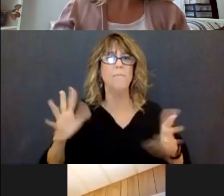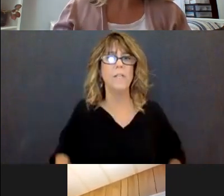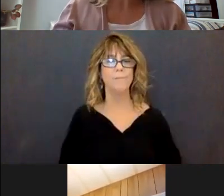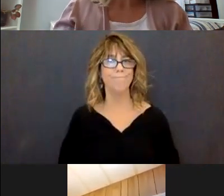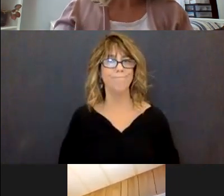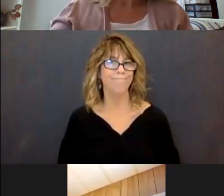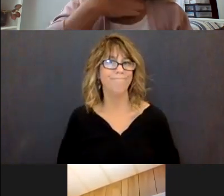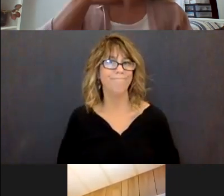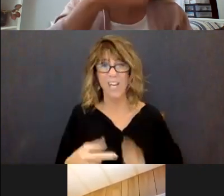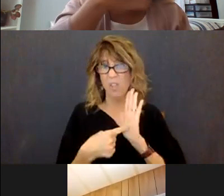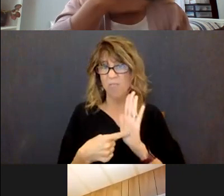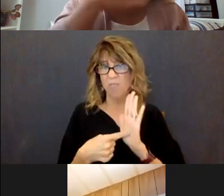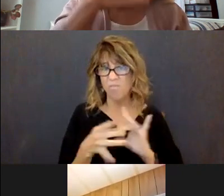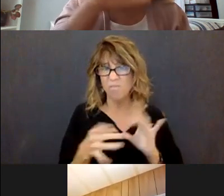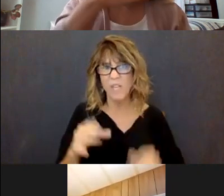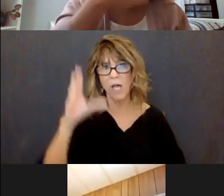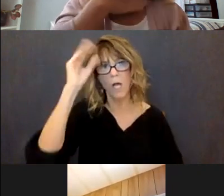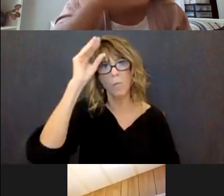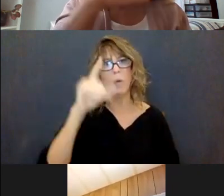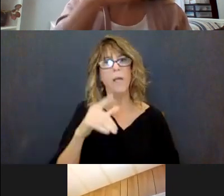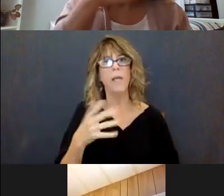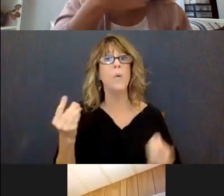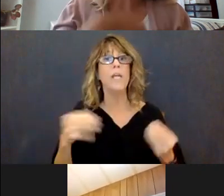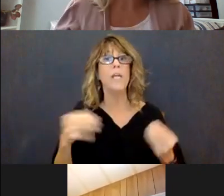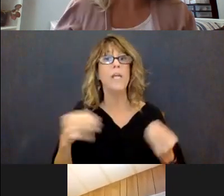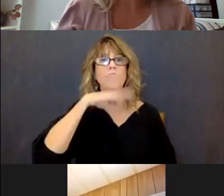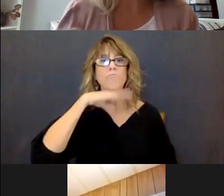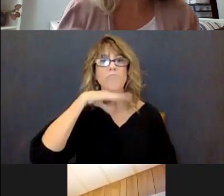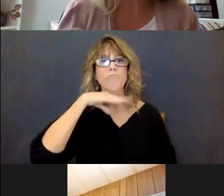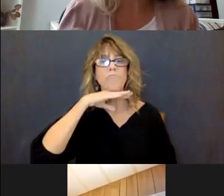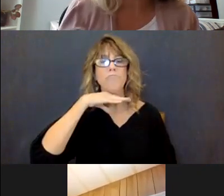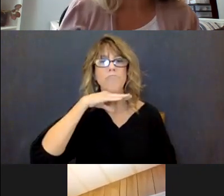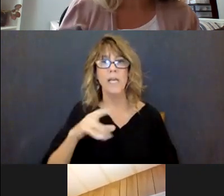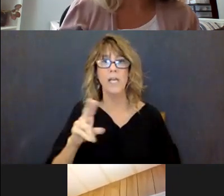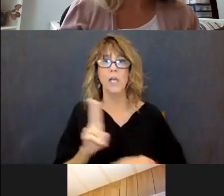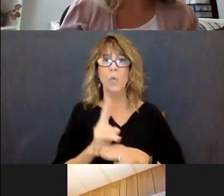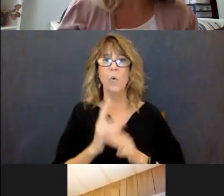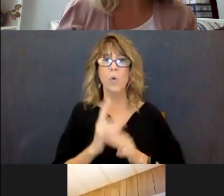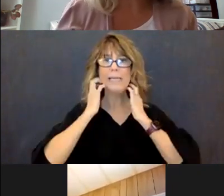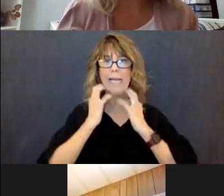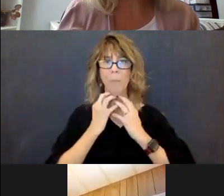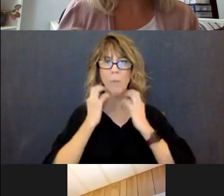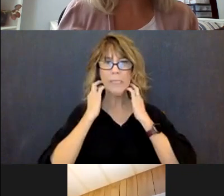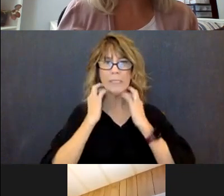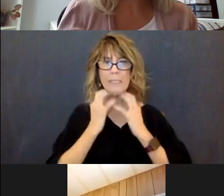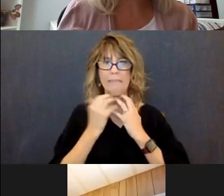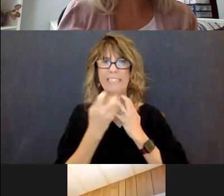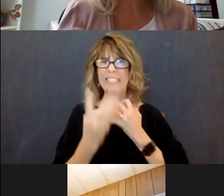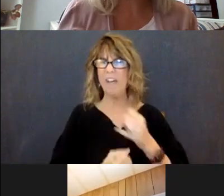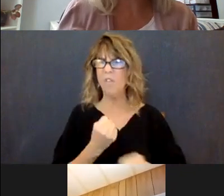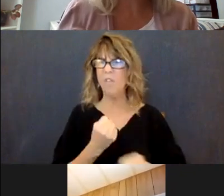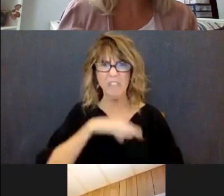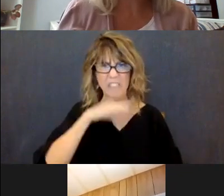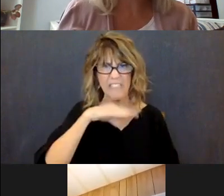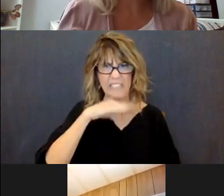of a boy that did this all the time, and he wore a neck brace, and he did that for several years. When it